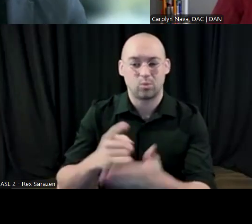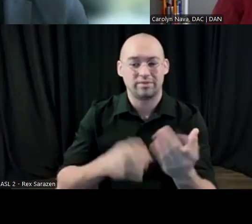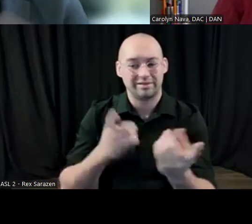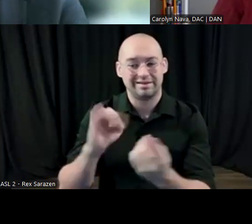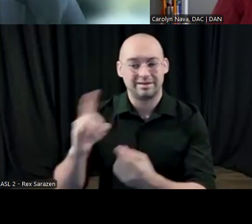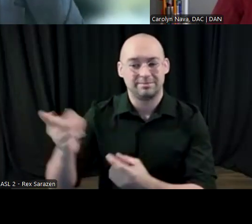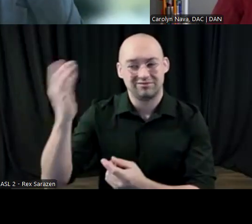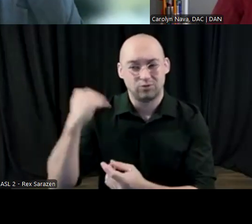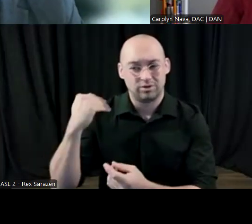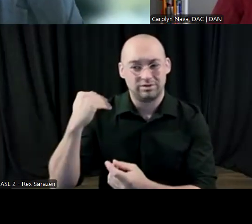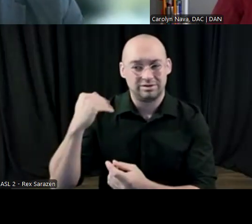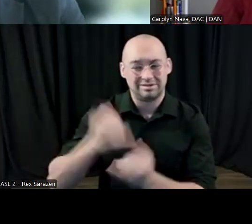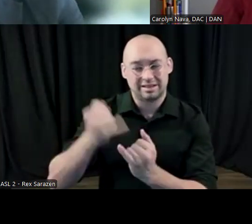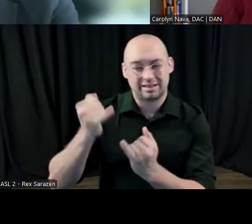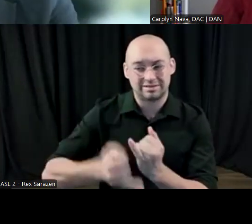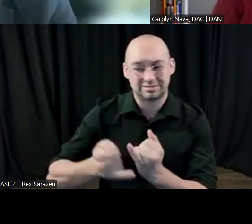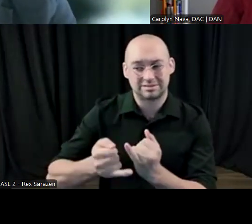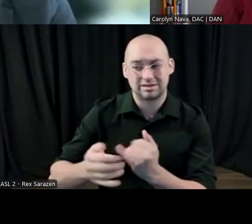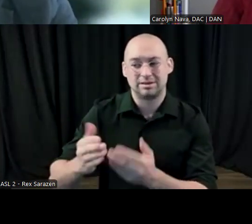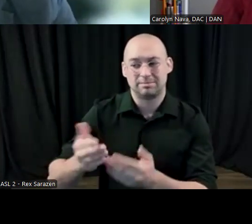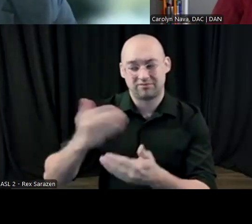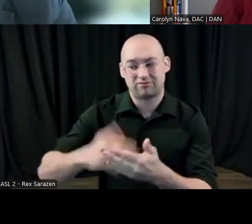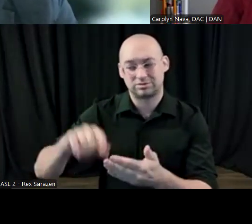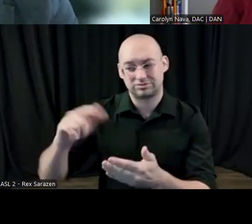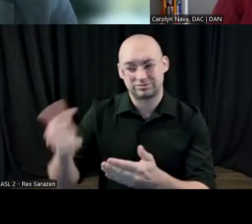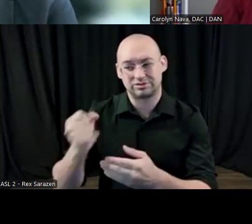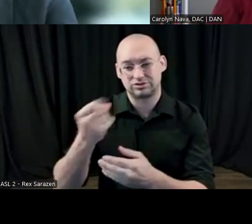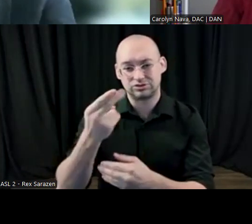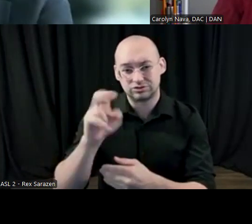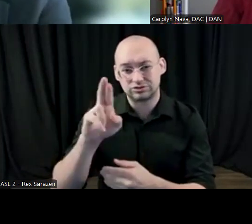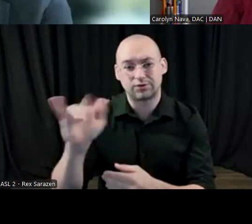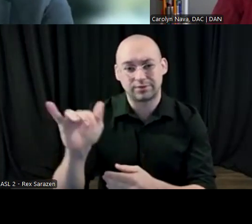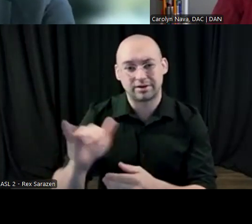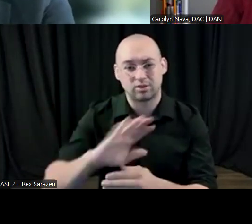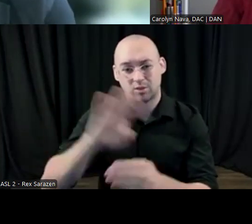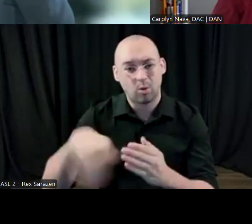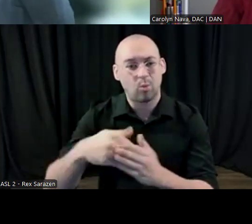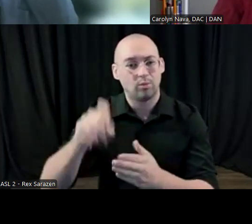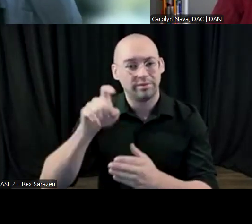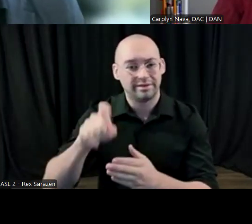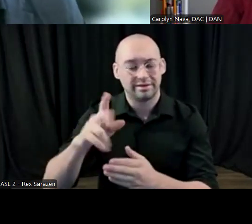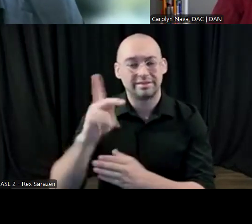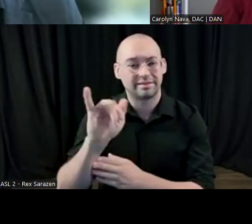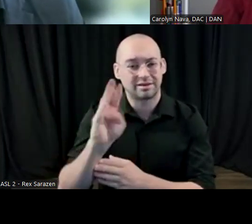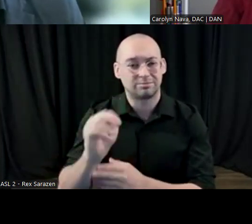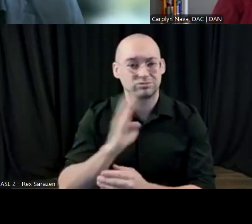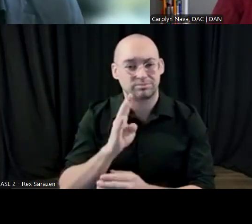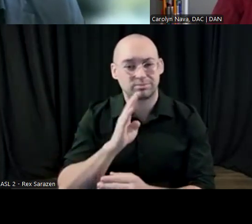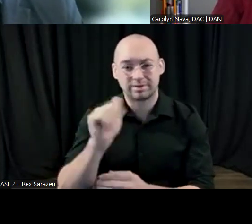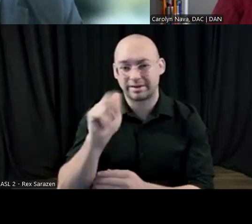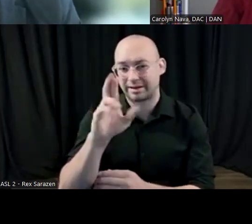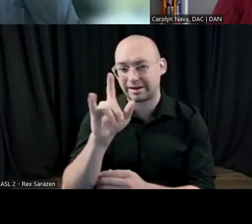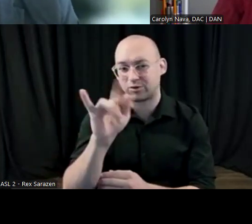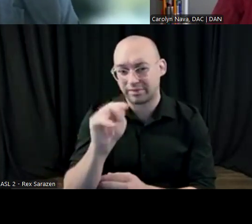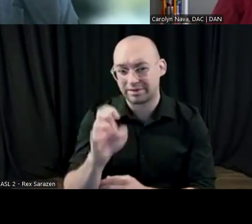And lastly, before I turn over to Sherry, the whole need is what Kim spoke, what Carolyn spoke to, what Corrine spoke,